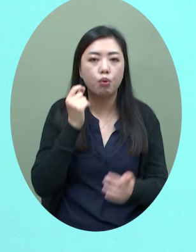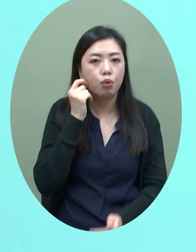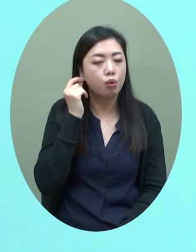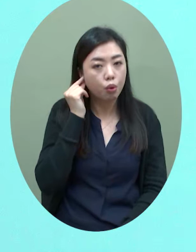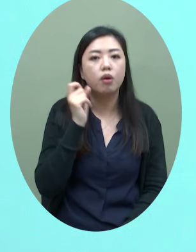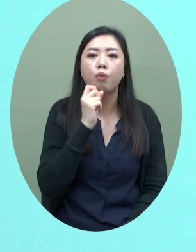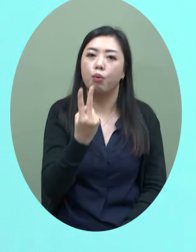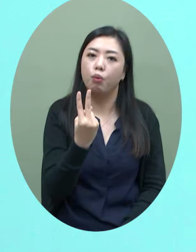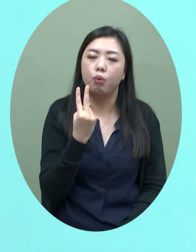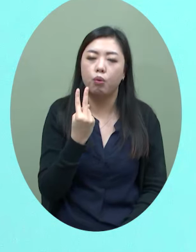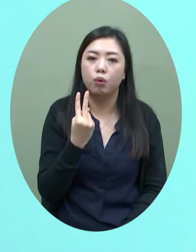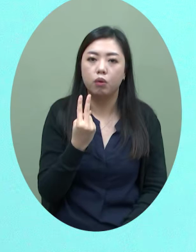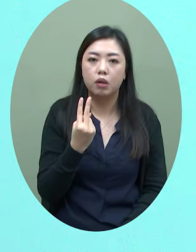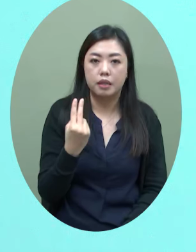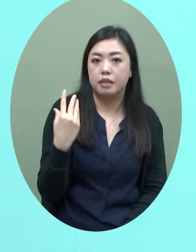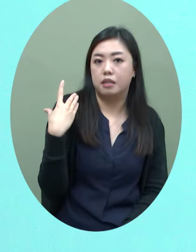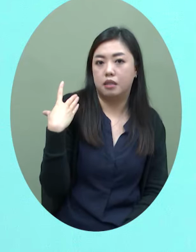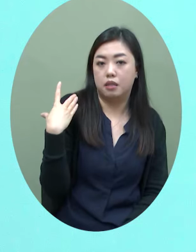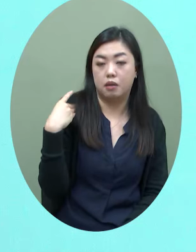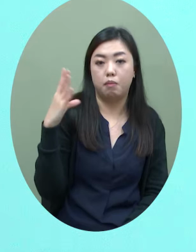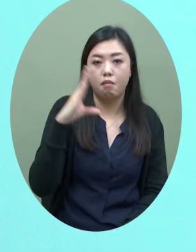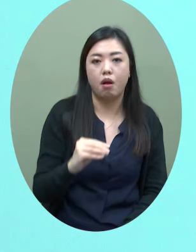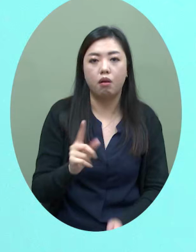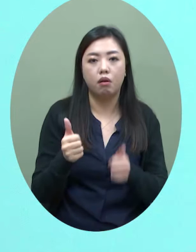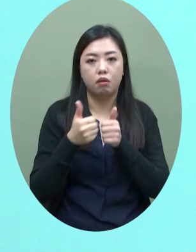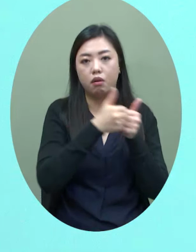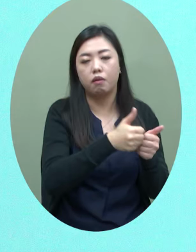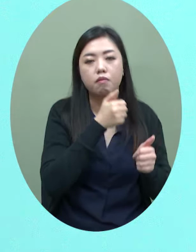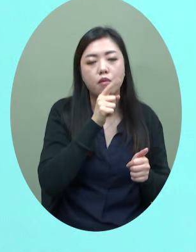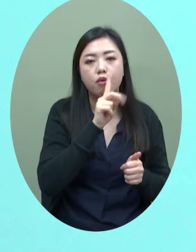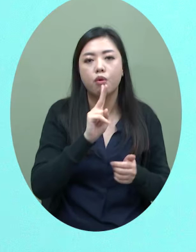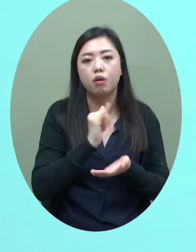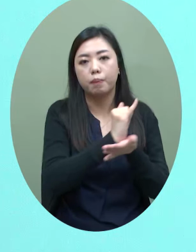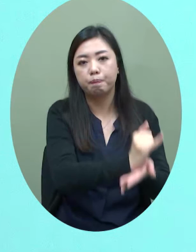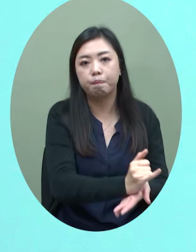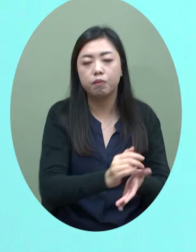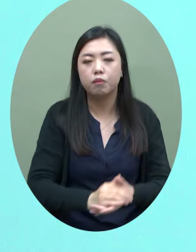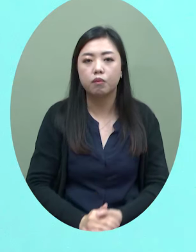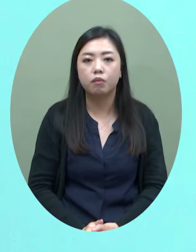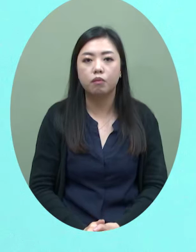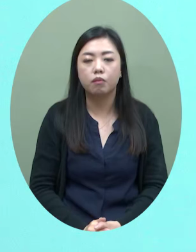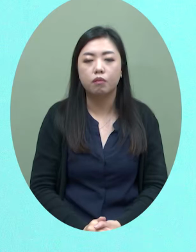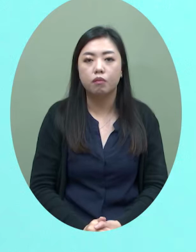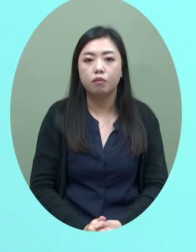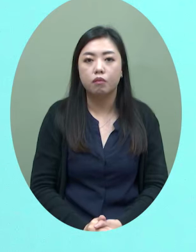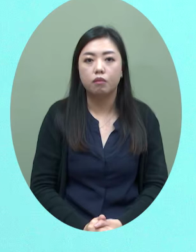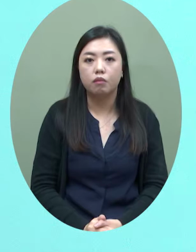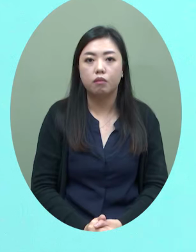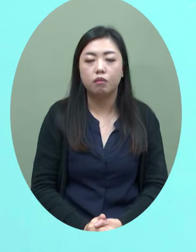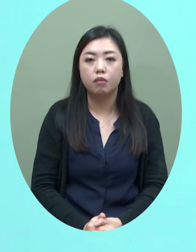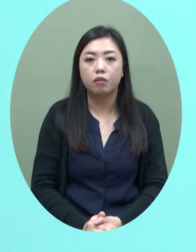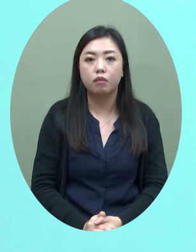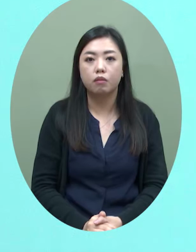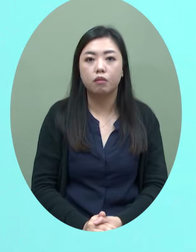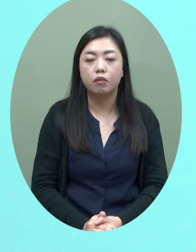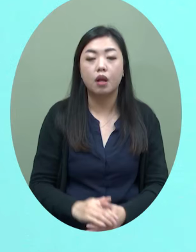into hospital last night together with the parents. And by the way, just before I left my office, I